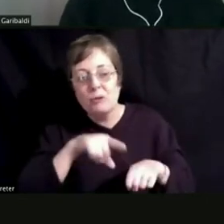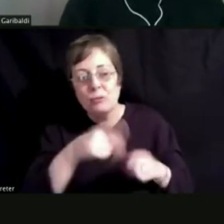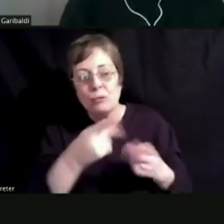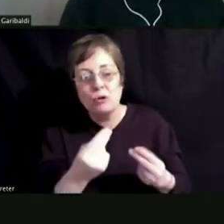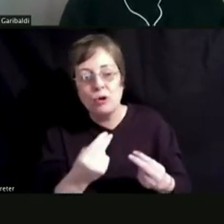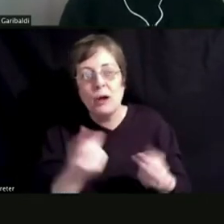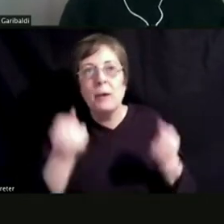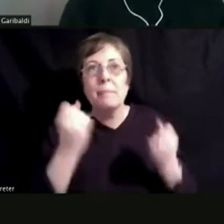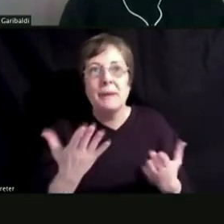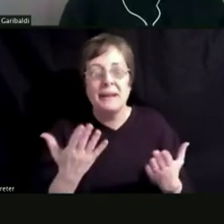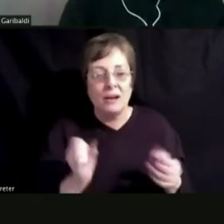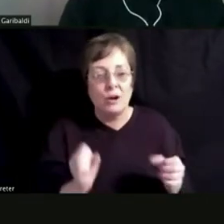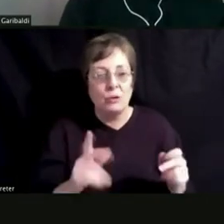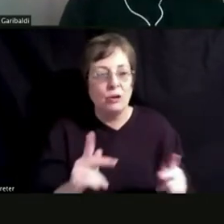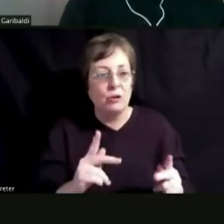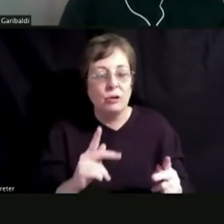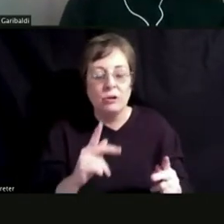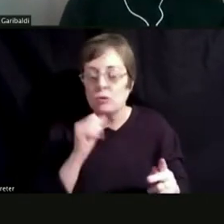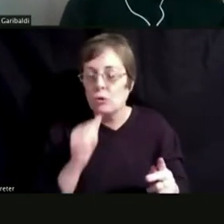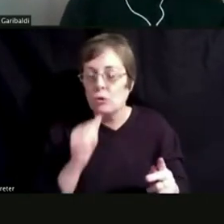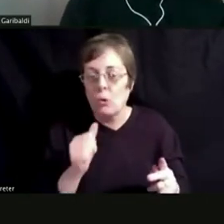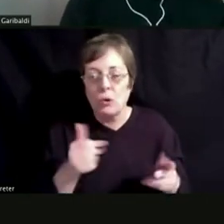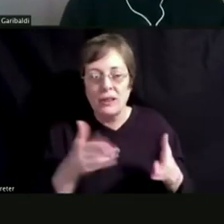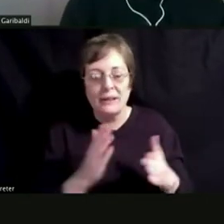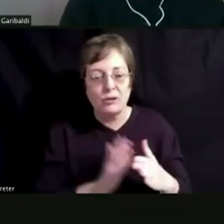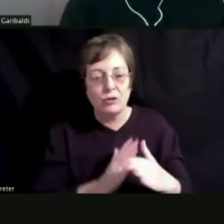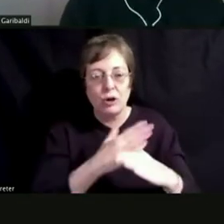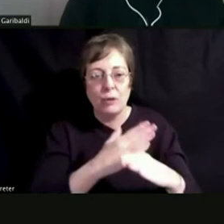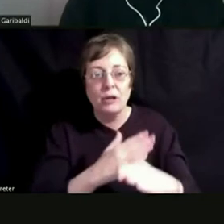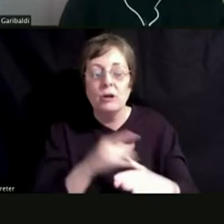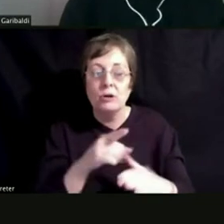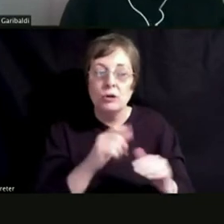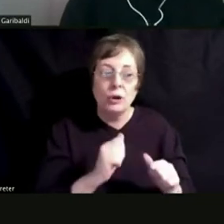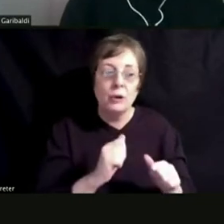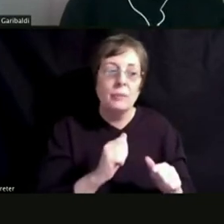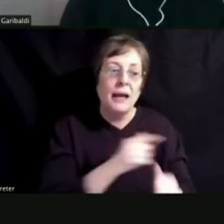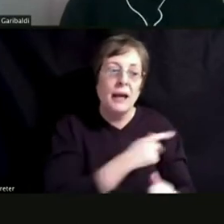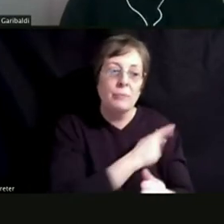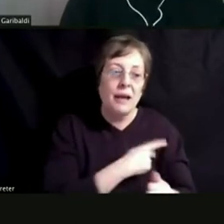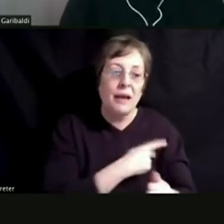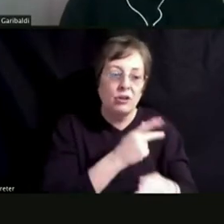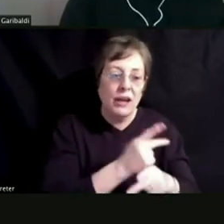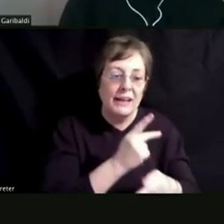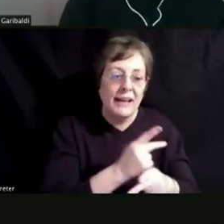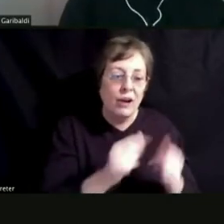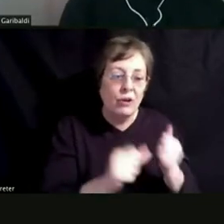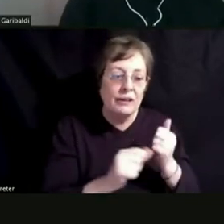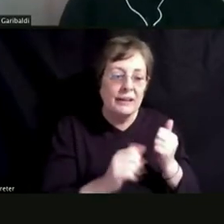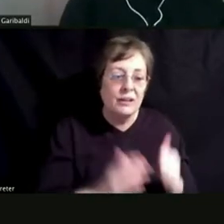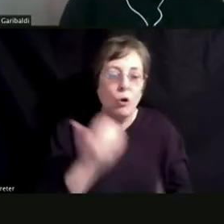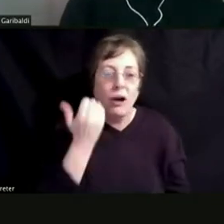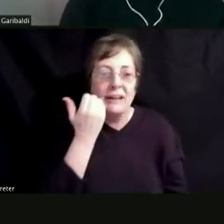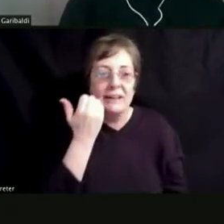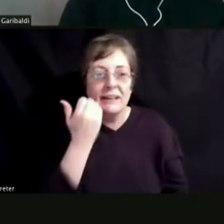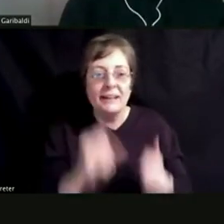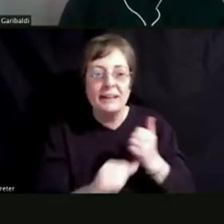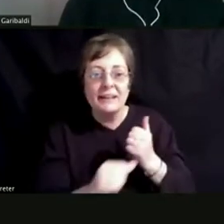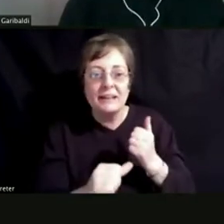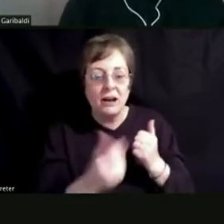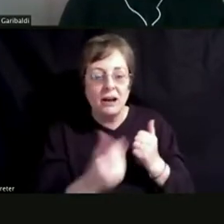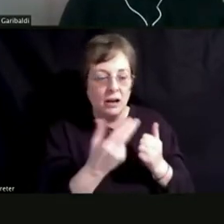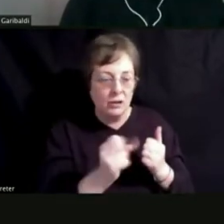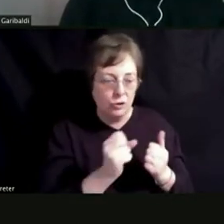let that deter you. You can do and be a patient care assistant or a dental assistant graduating from high school and doing a few